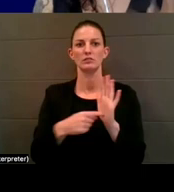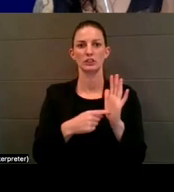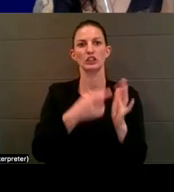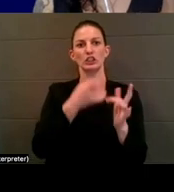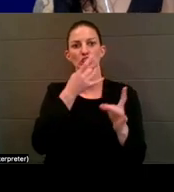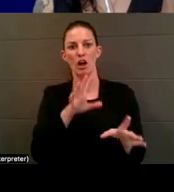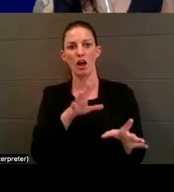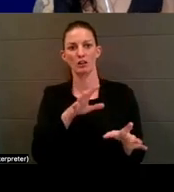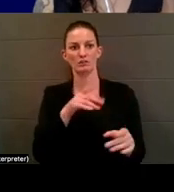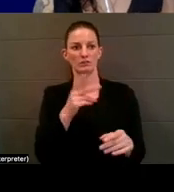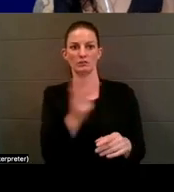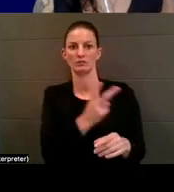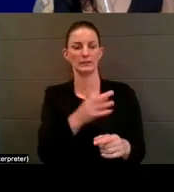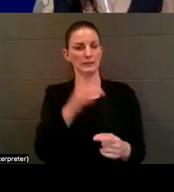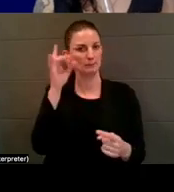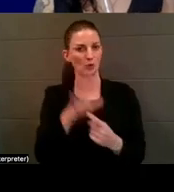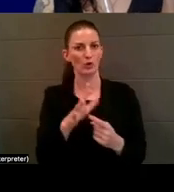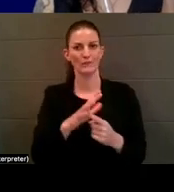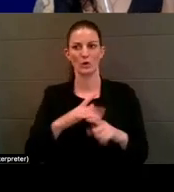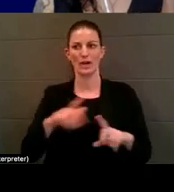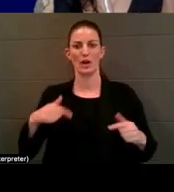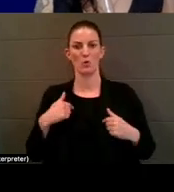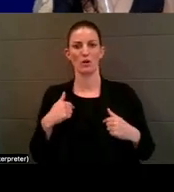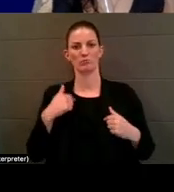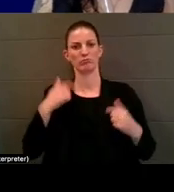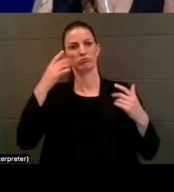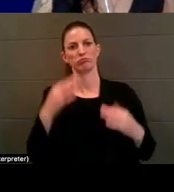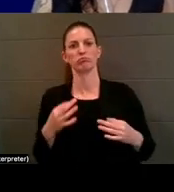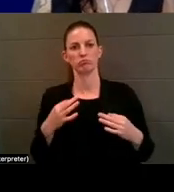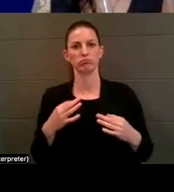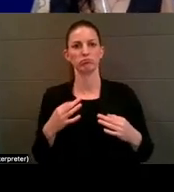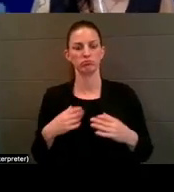should always be considering individual circumstances.